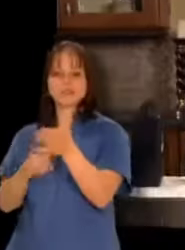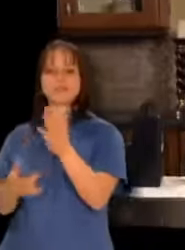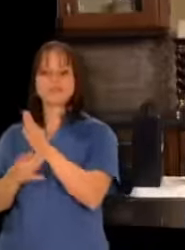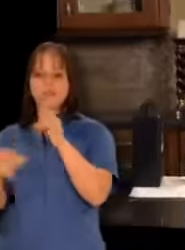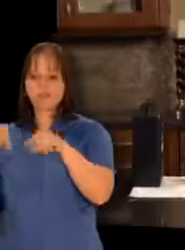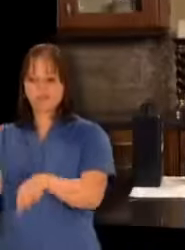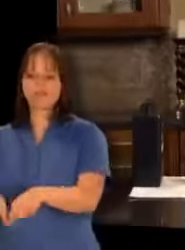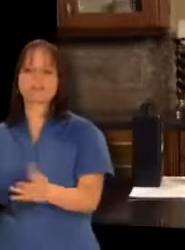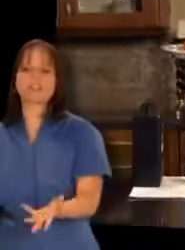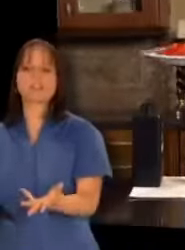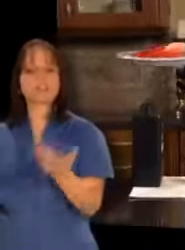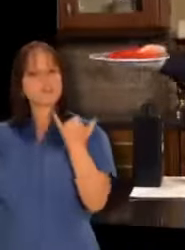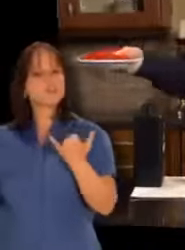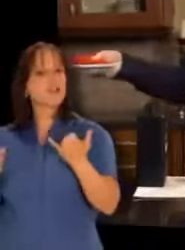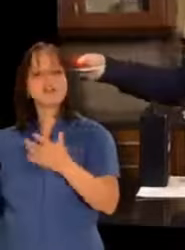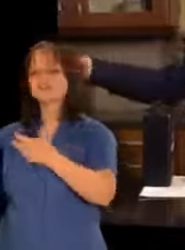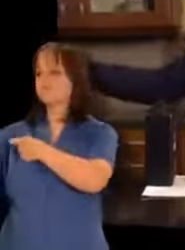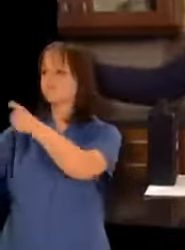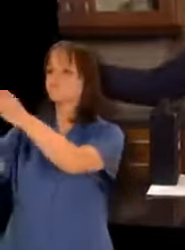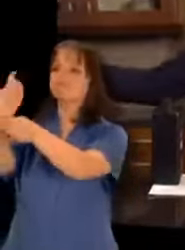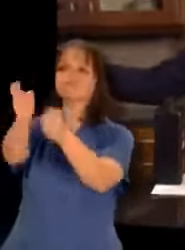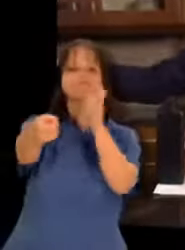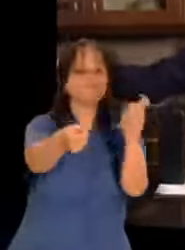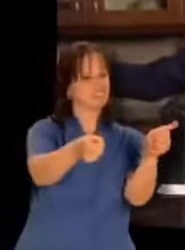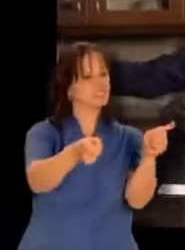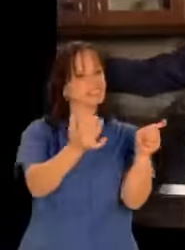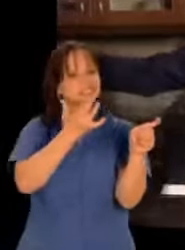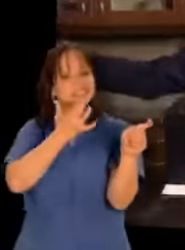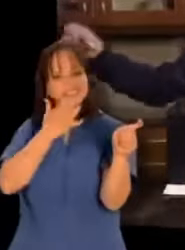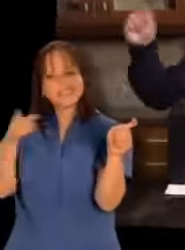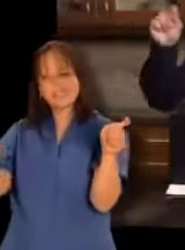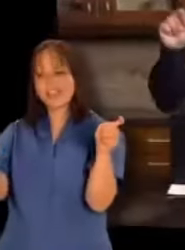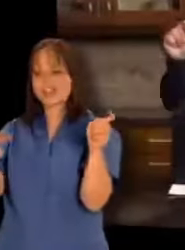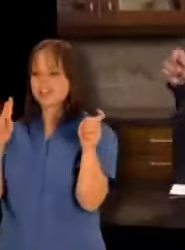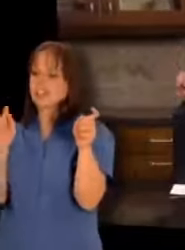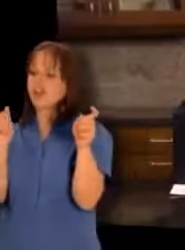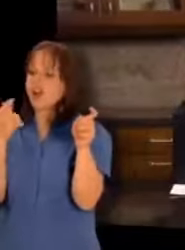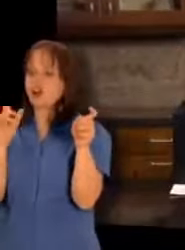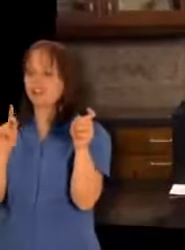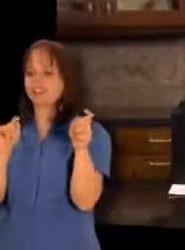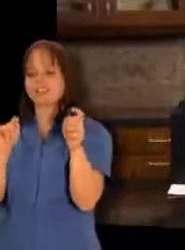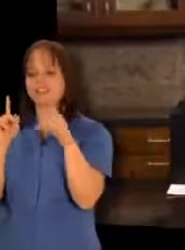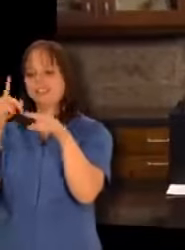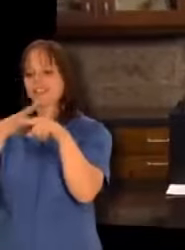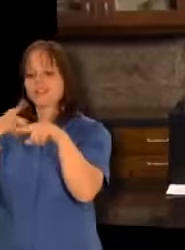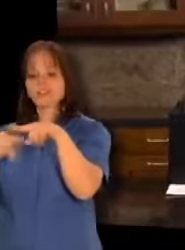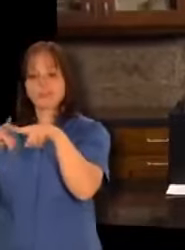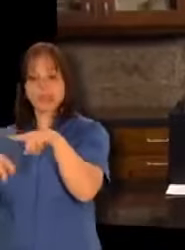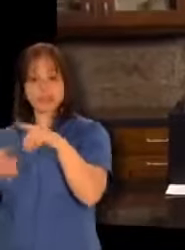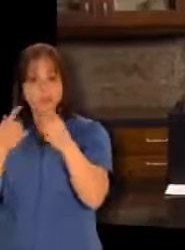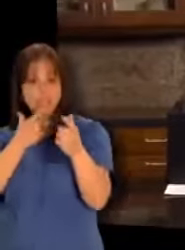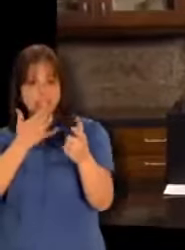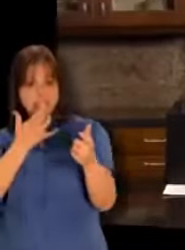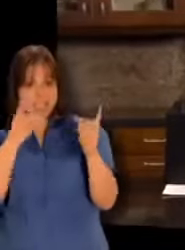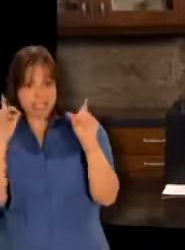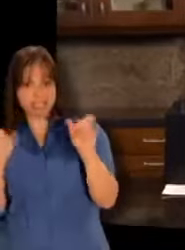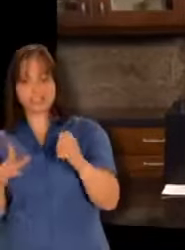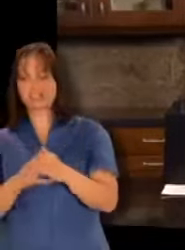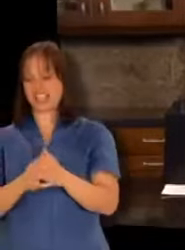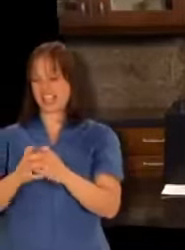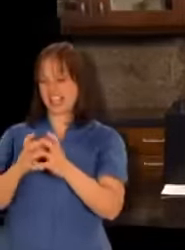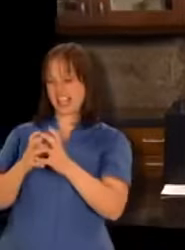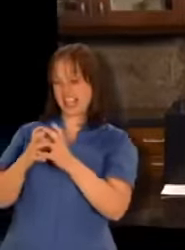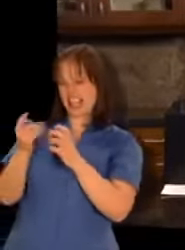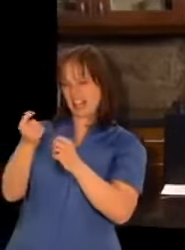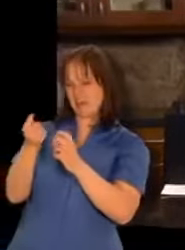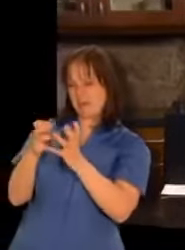let's pass these around. We're going to go ahead and have each one of you grab one of the Kangen tomatoes, I call them. And let's do a little taste test. Those are kind of big, so